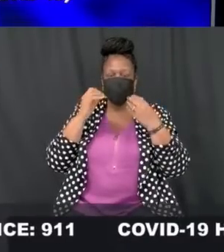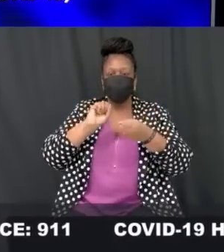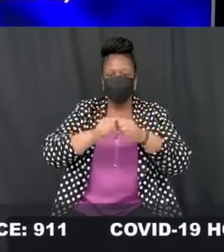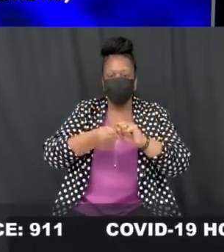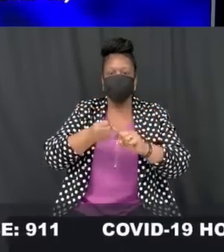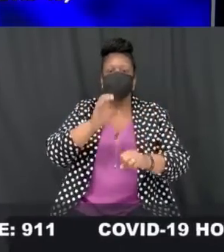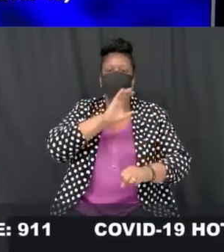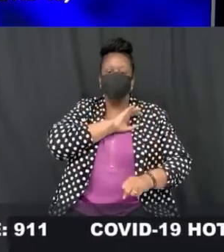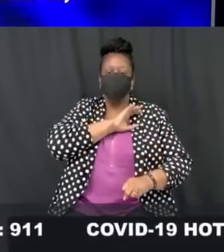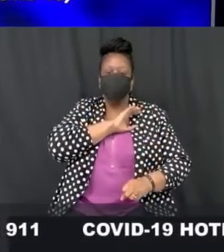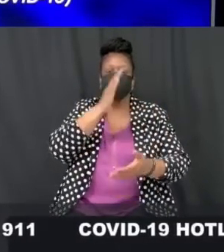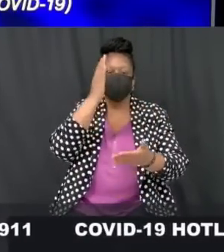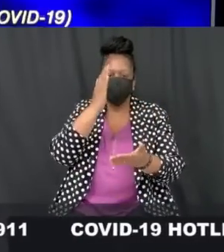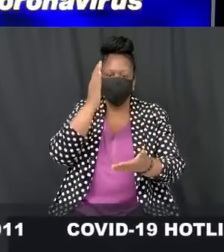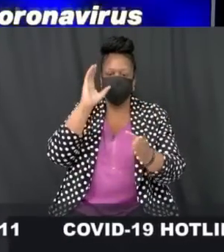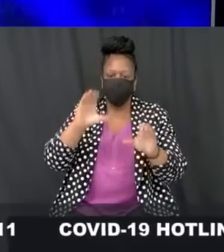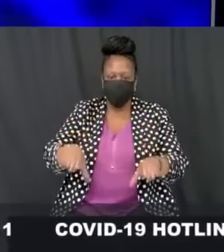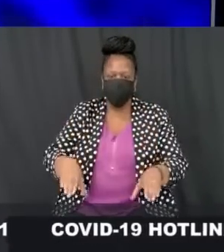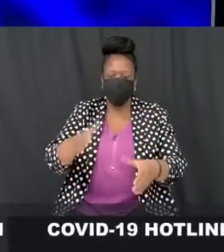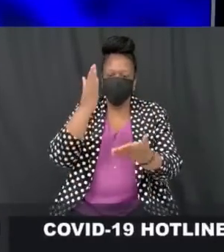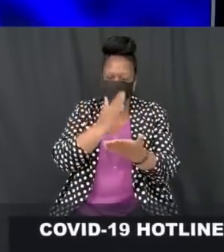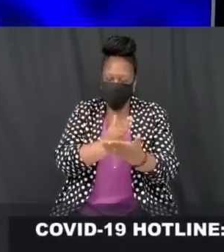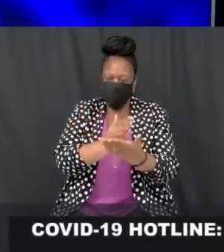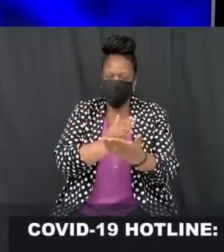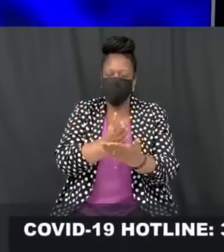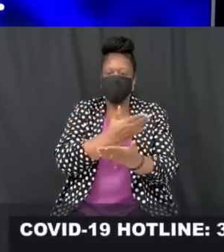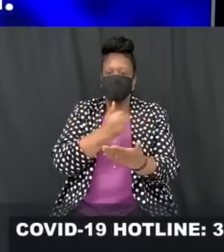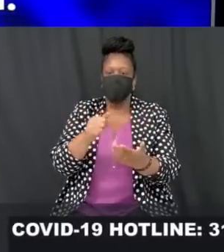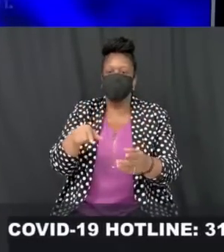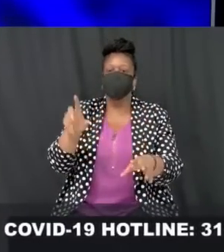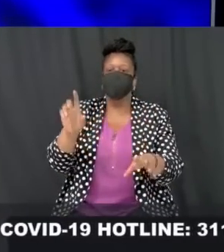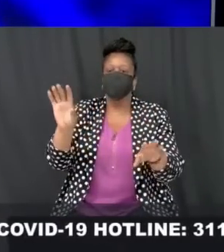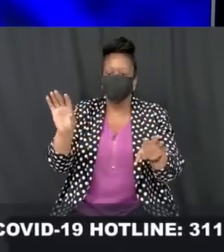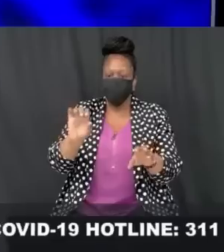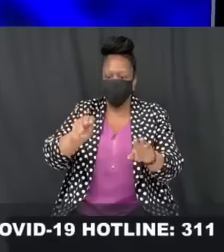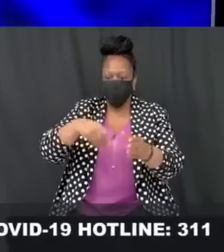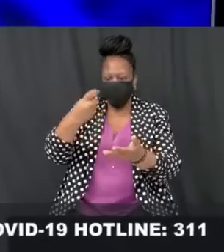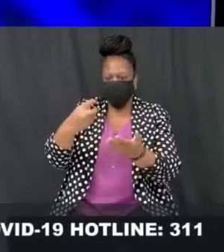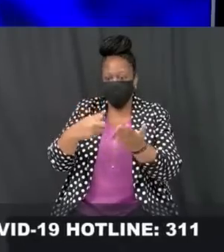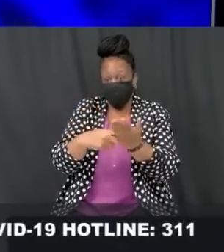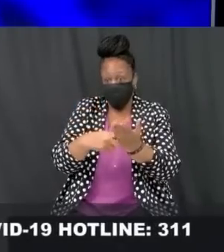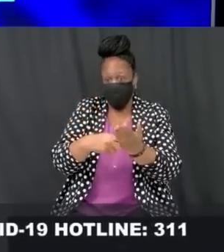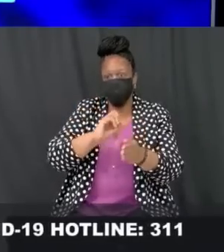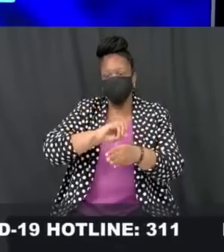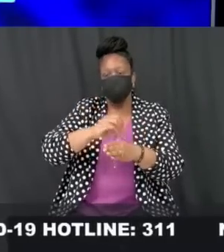be arrest by any member of the police force or defense force.